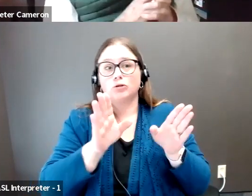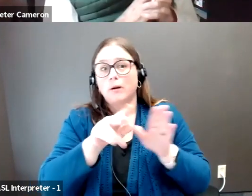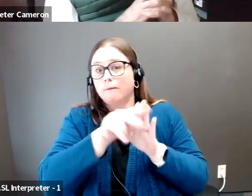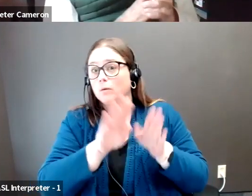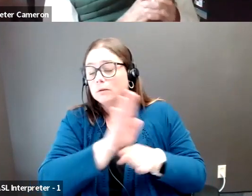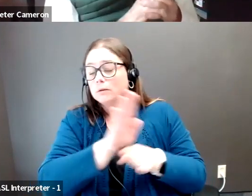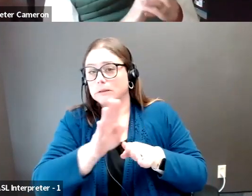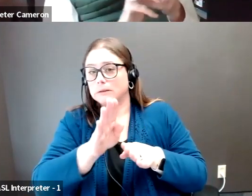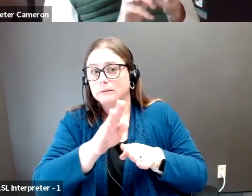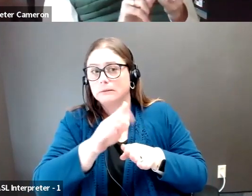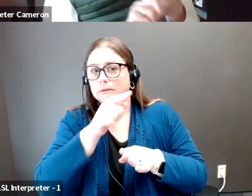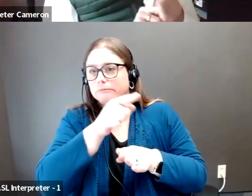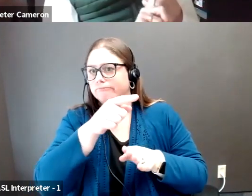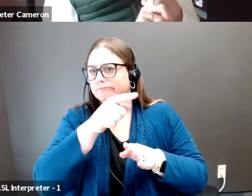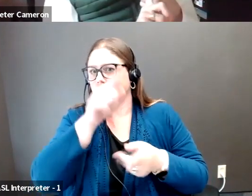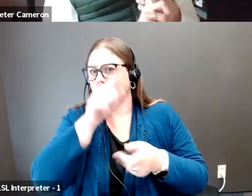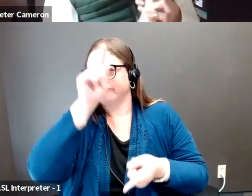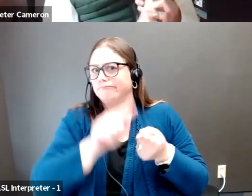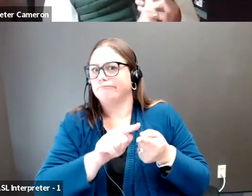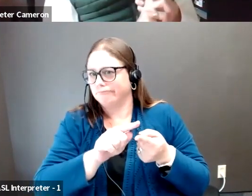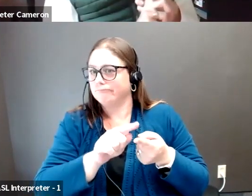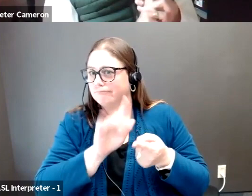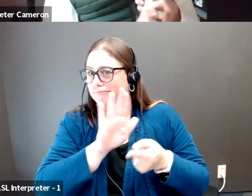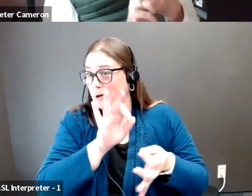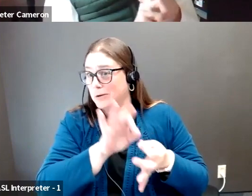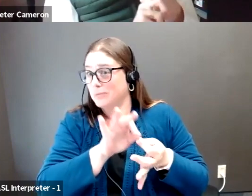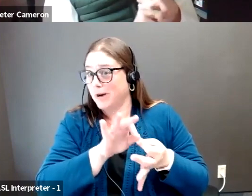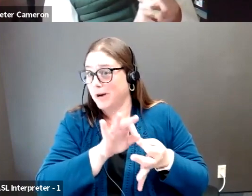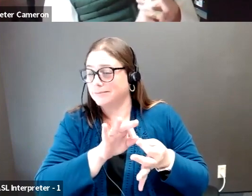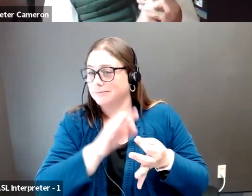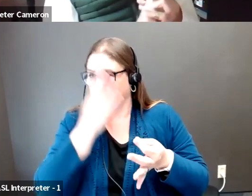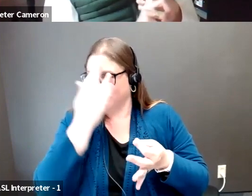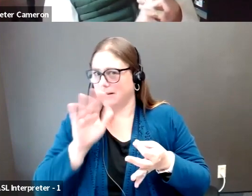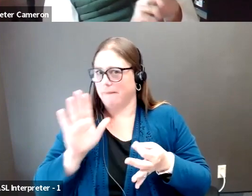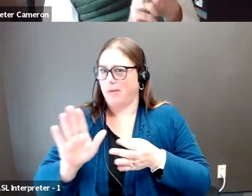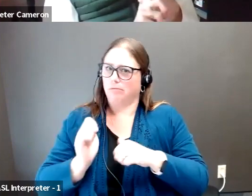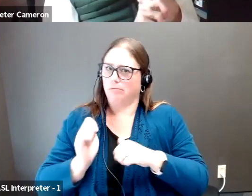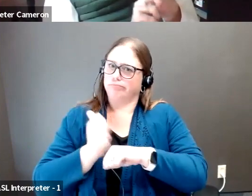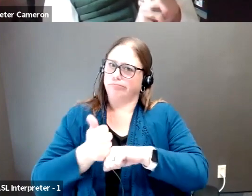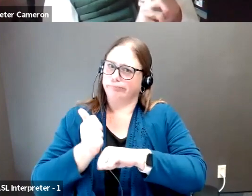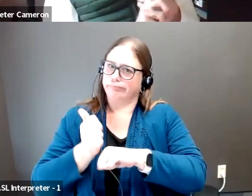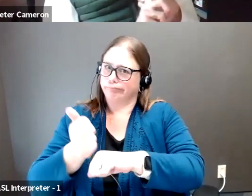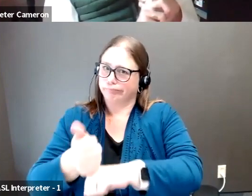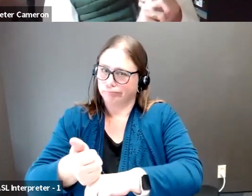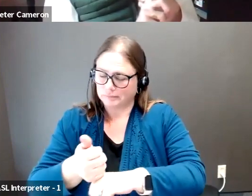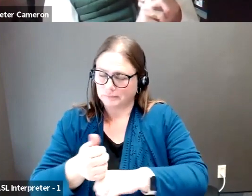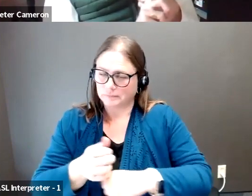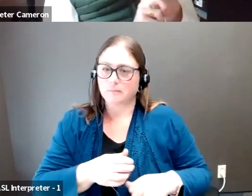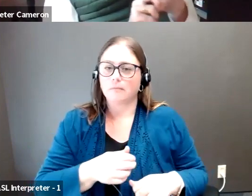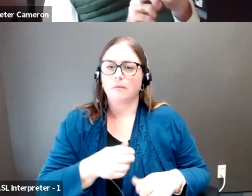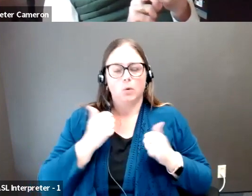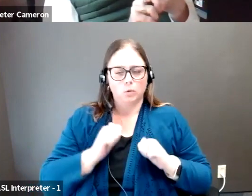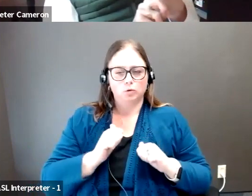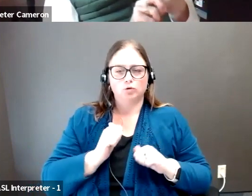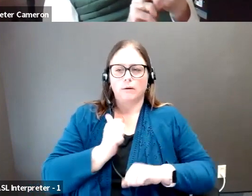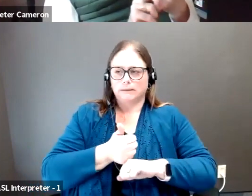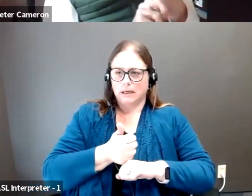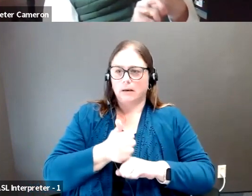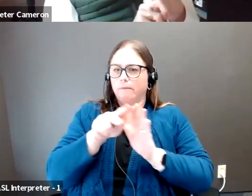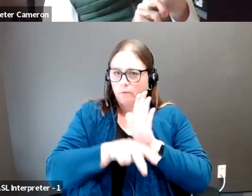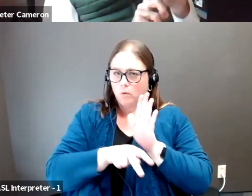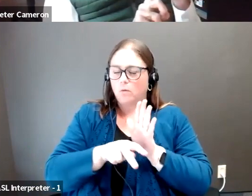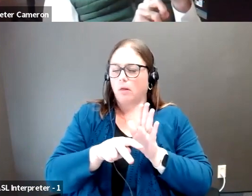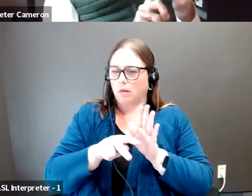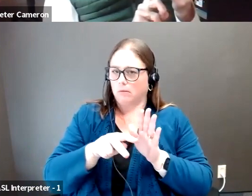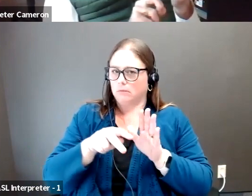with them. So there's very strong funeral co-ops in Quebec. We're trying to get more in Ontario. The only ones that